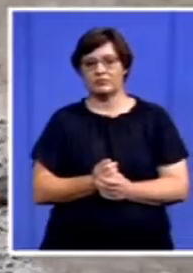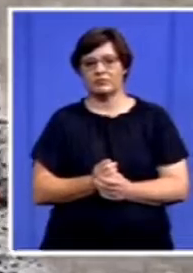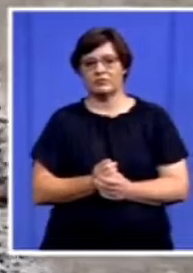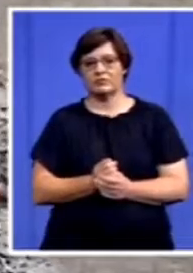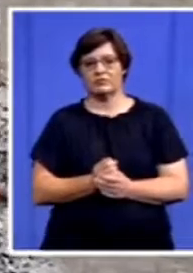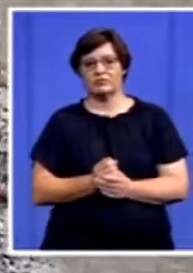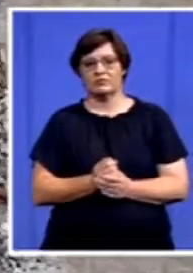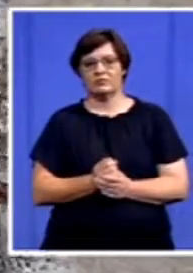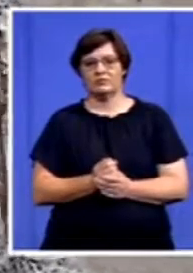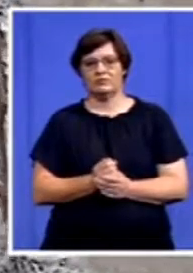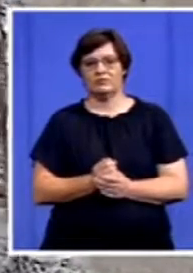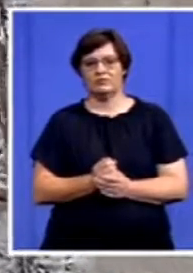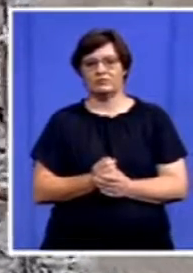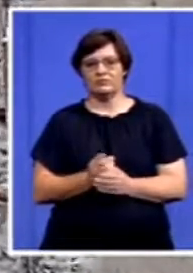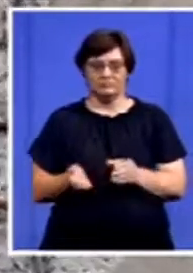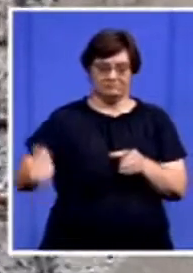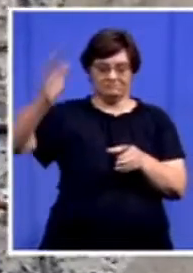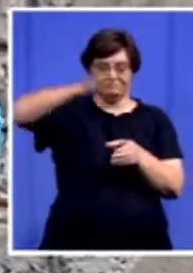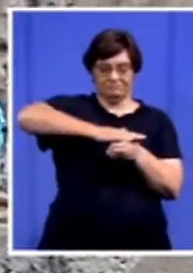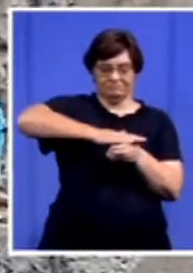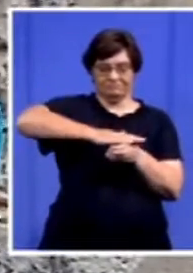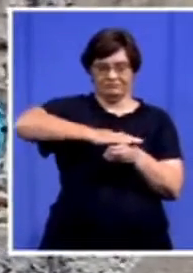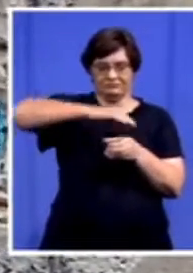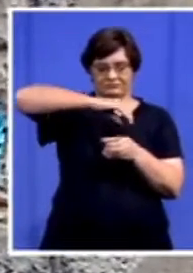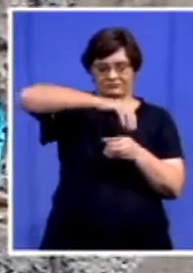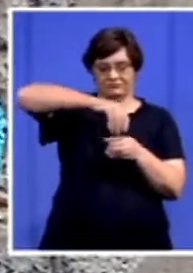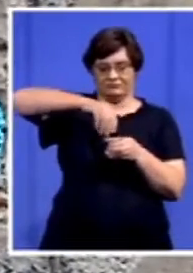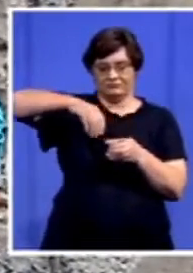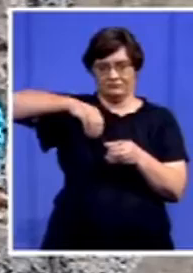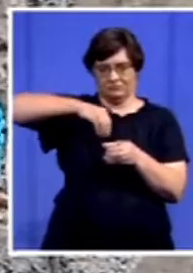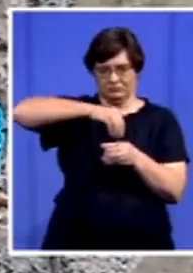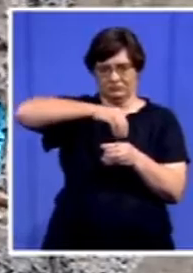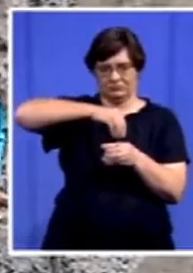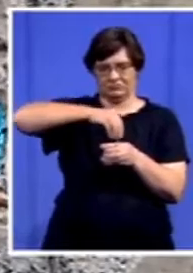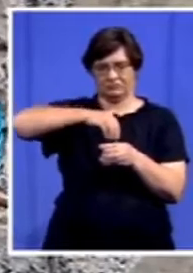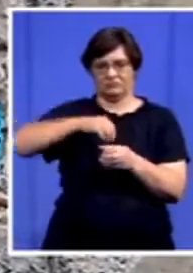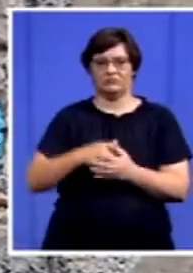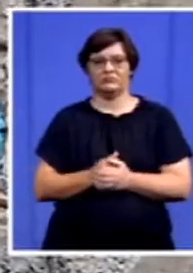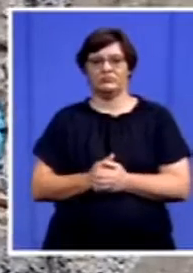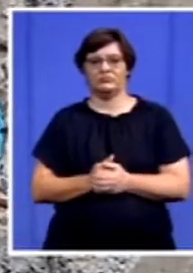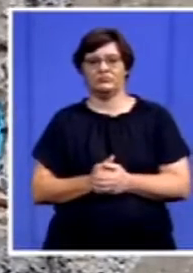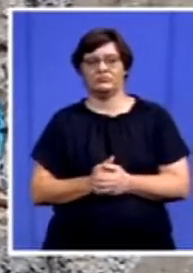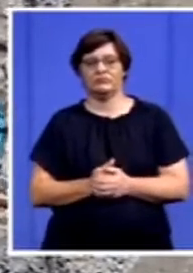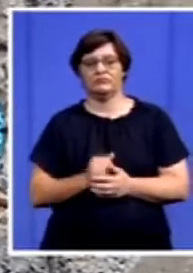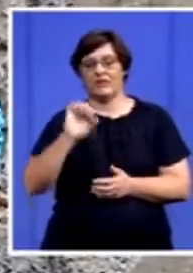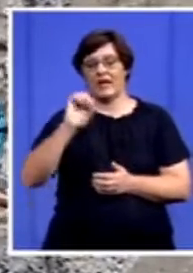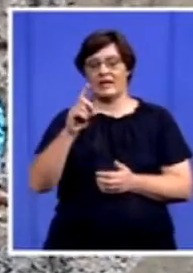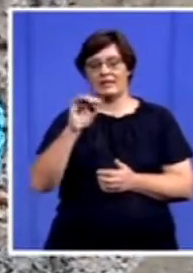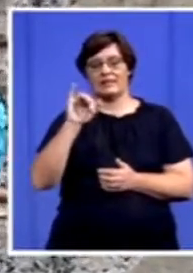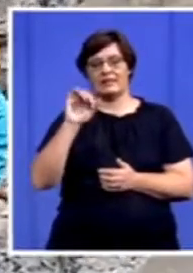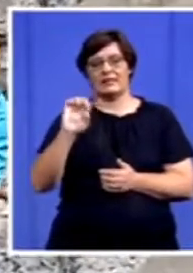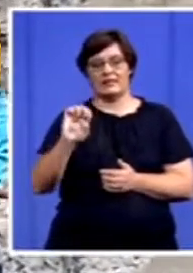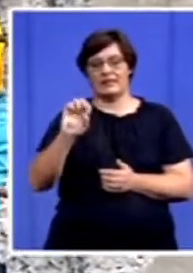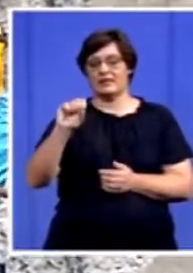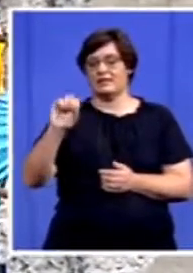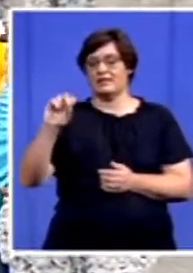being put on that particular pipeline. I think for proper wording, let me bring in Eddie Singo, who's been in charge of this operation here, together with others,